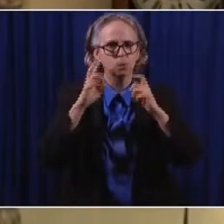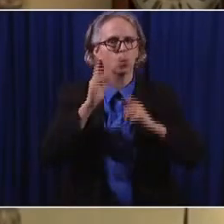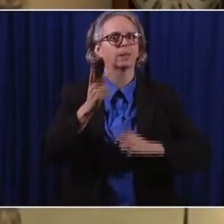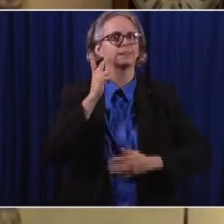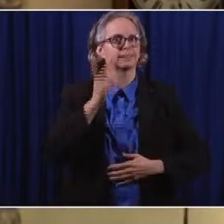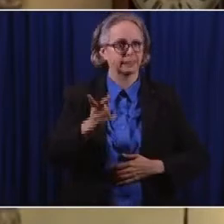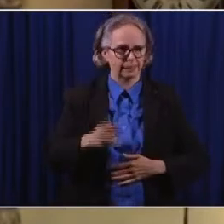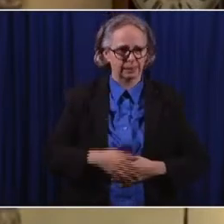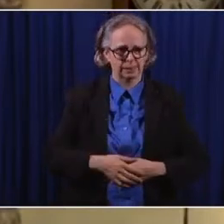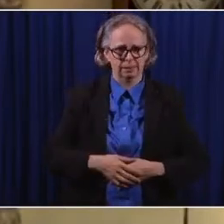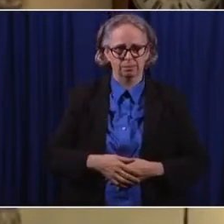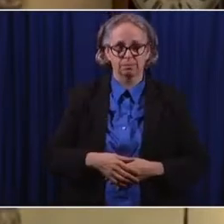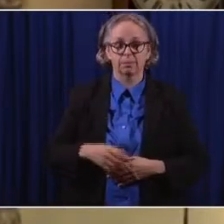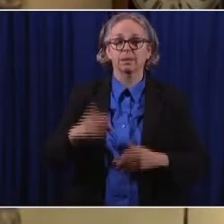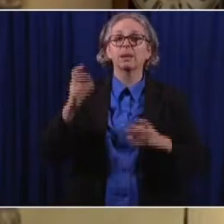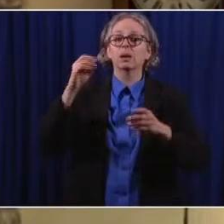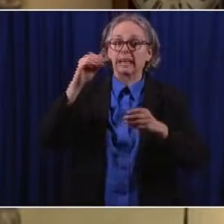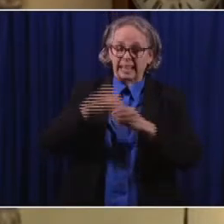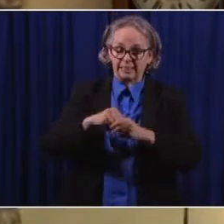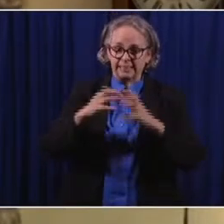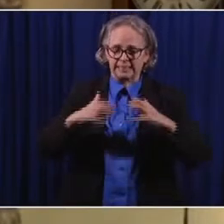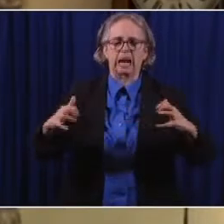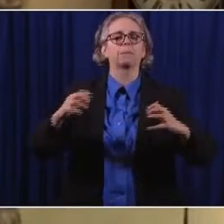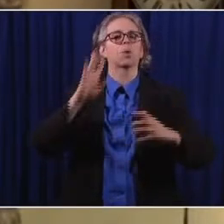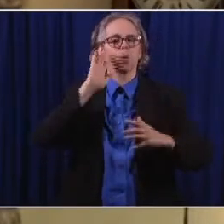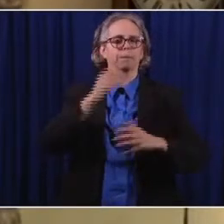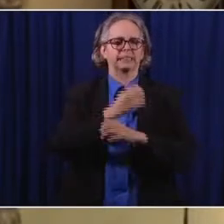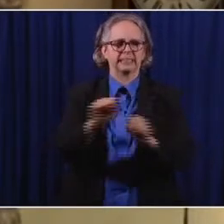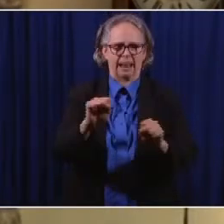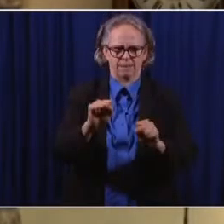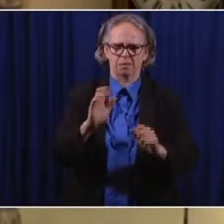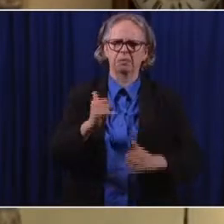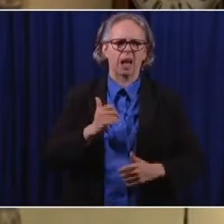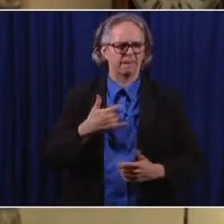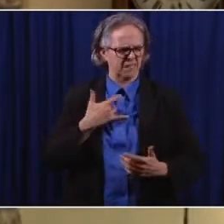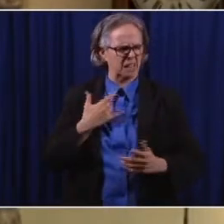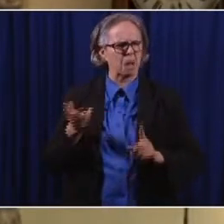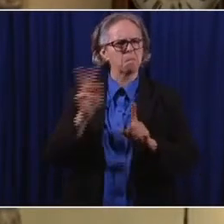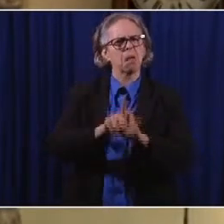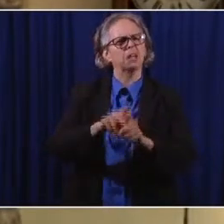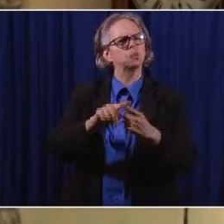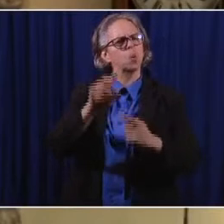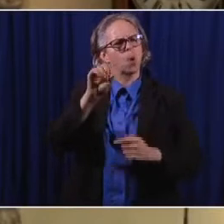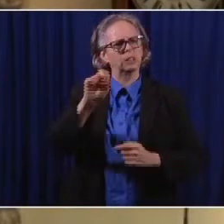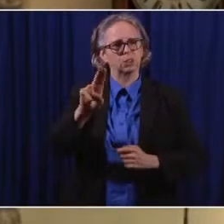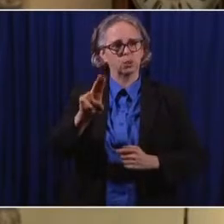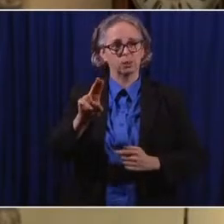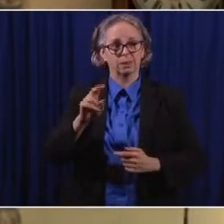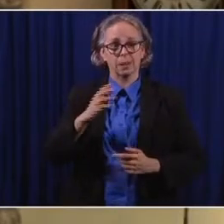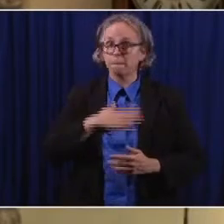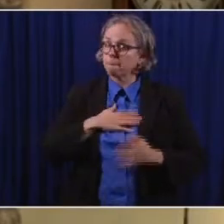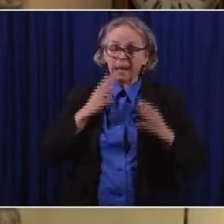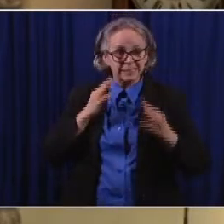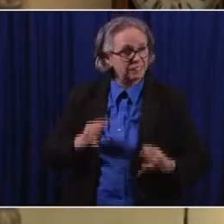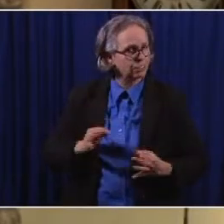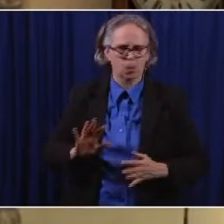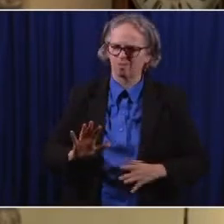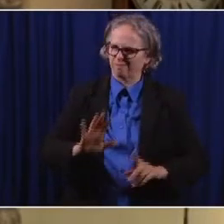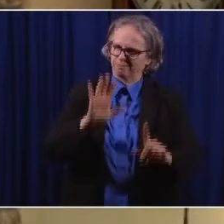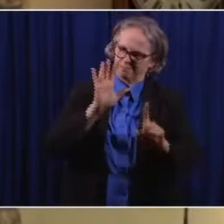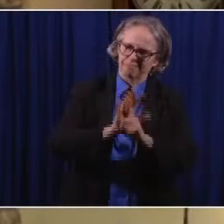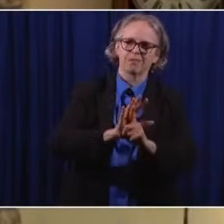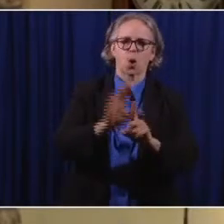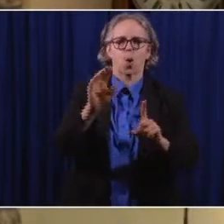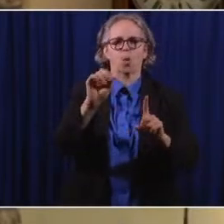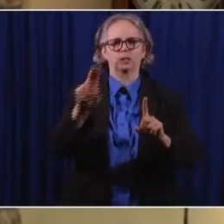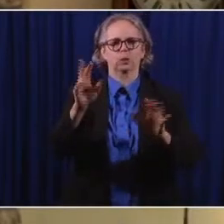the stadium. And so certainly we could expand that if Ohio State wanted to. We could expand something similar to that to Ohio